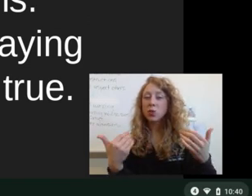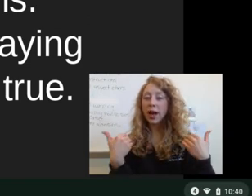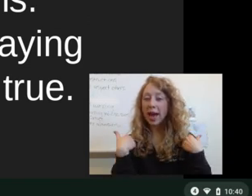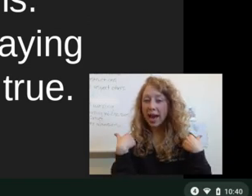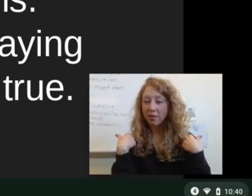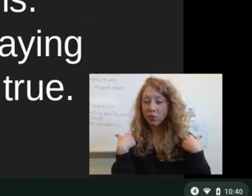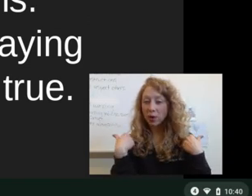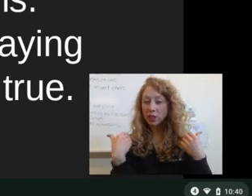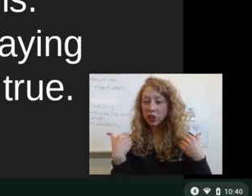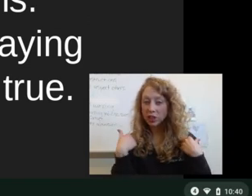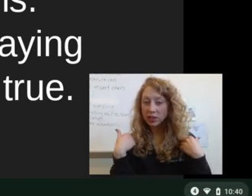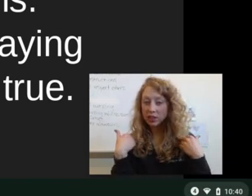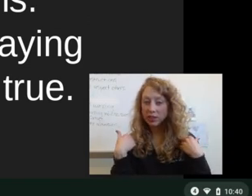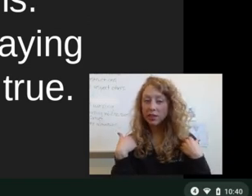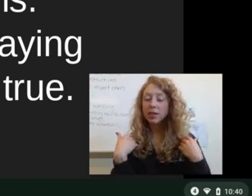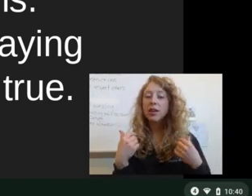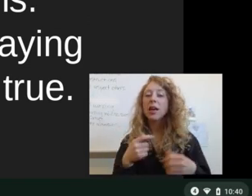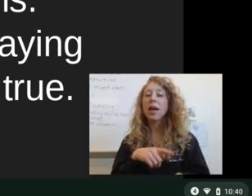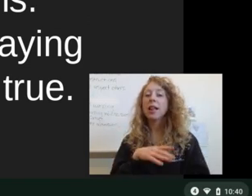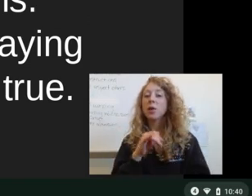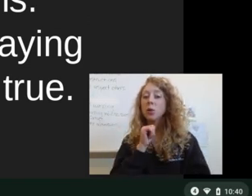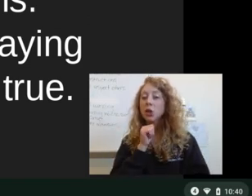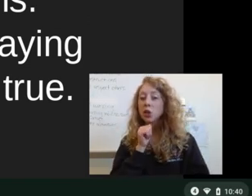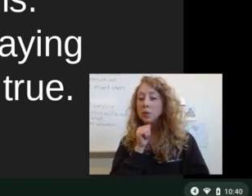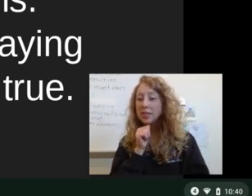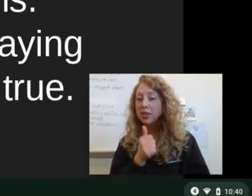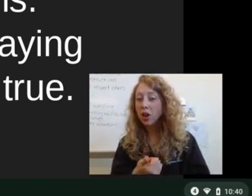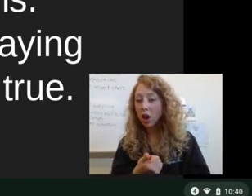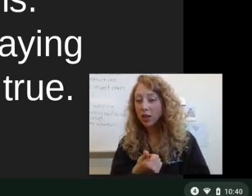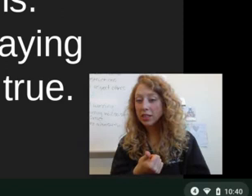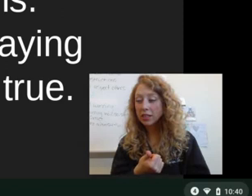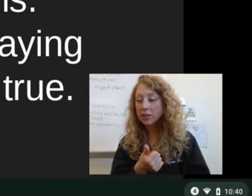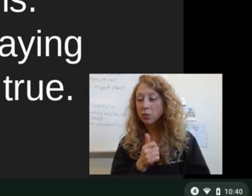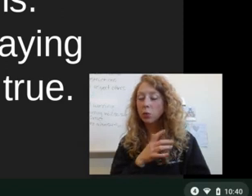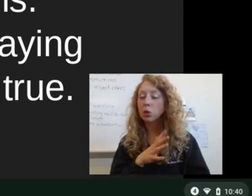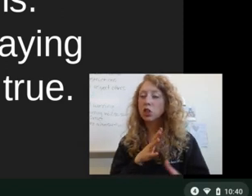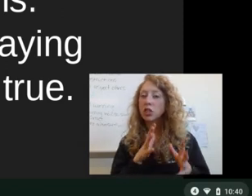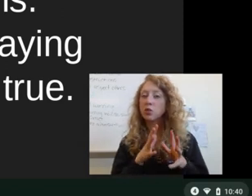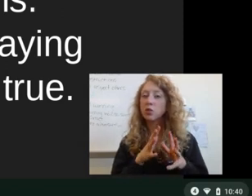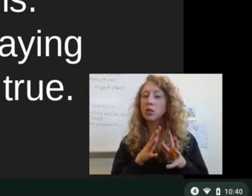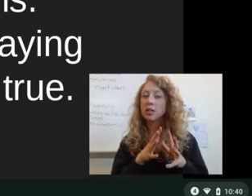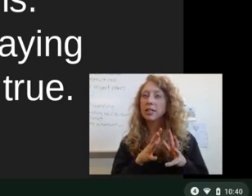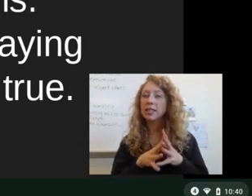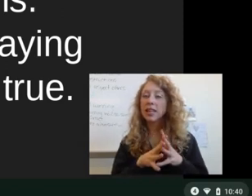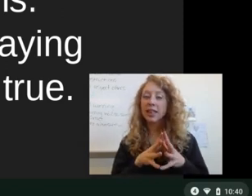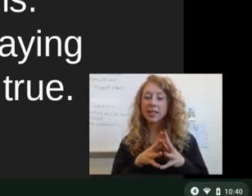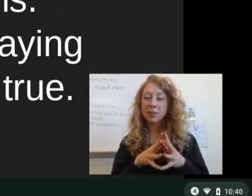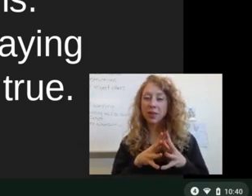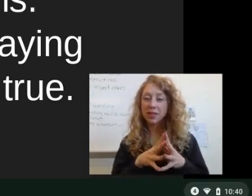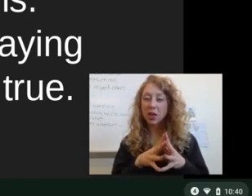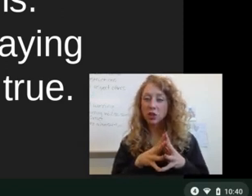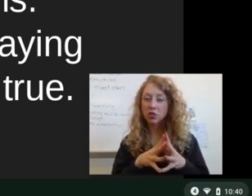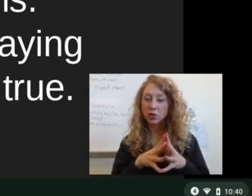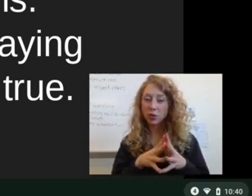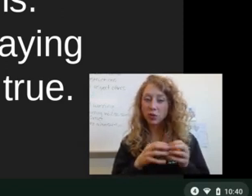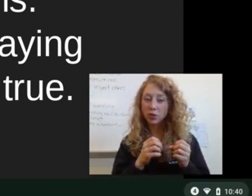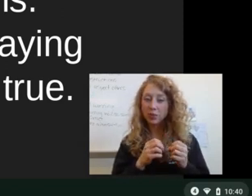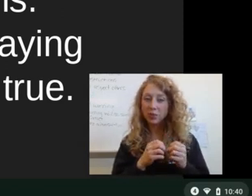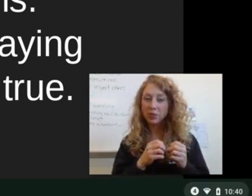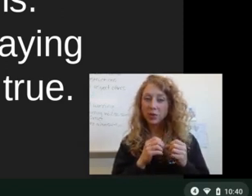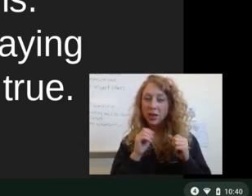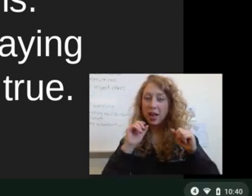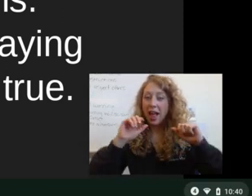responding to a have question. And then we're going to use not when we're just stating that something's not true.